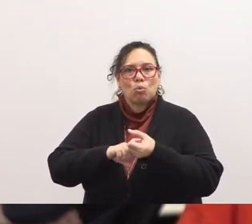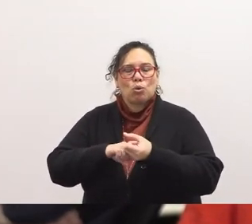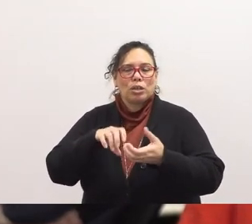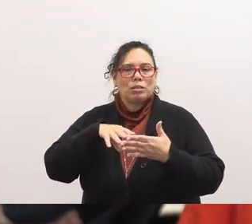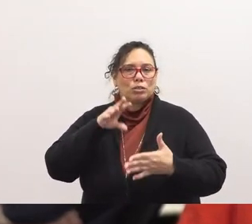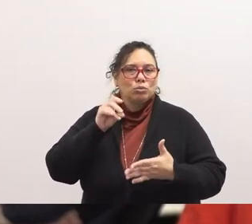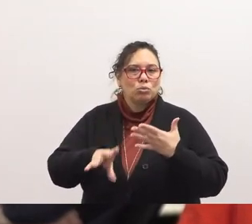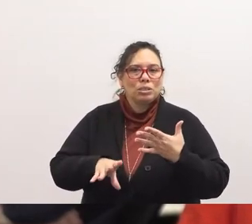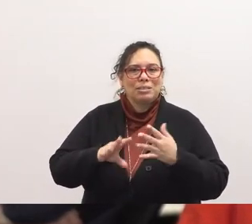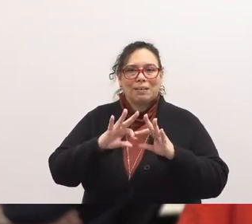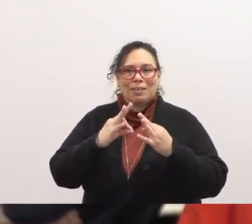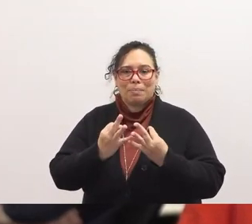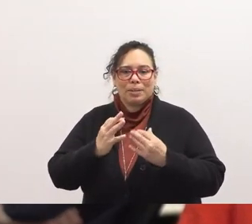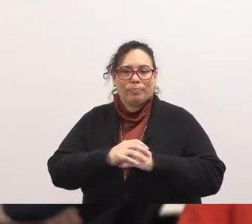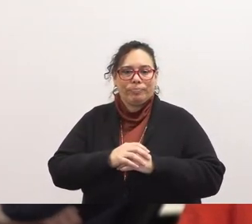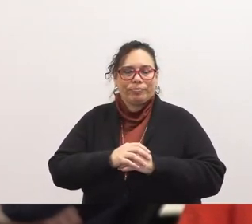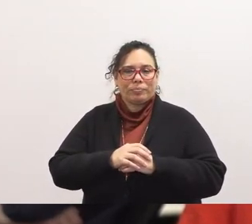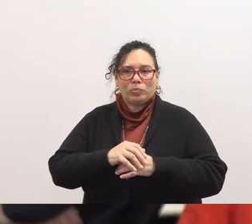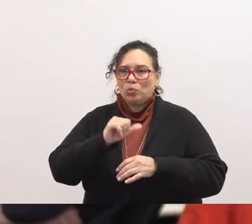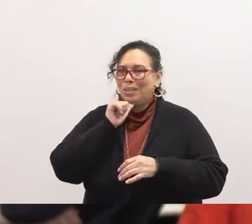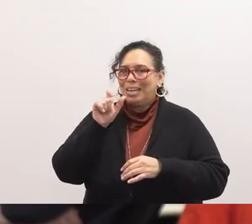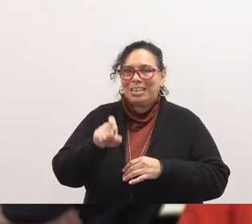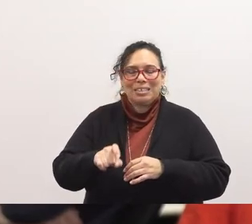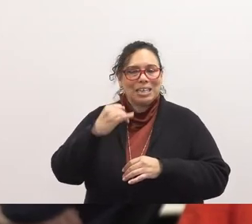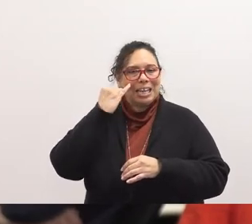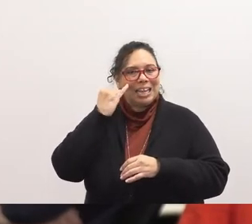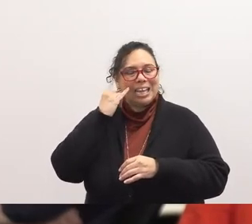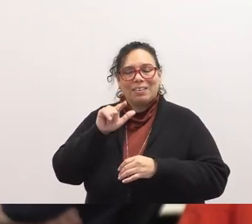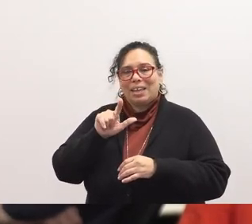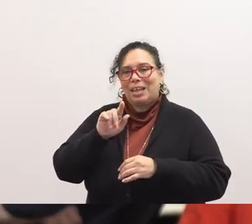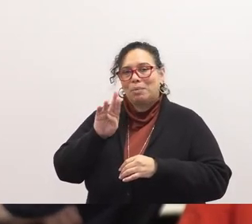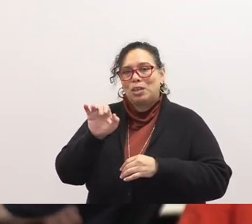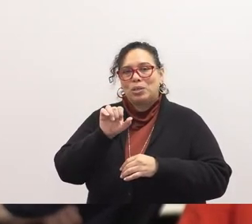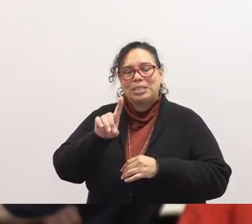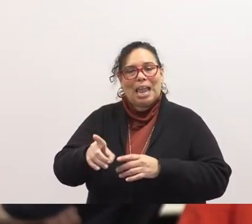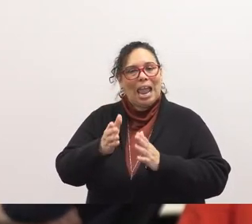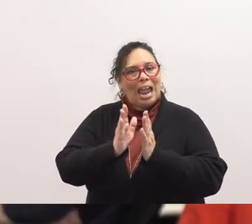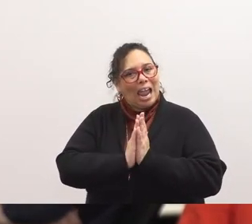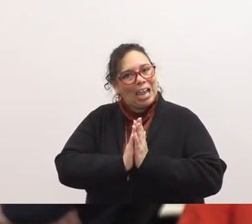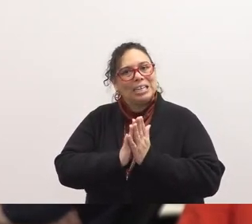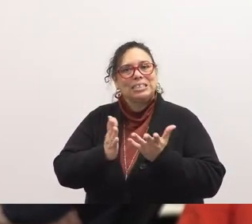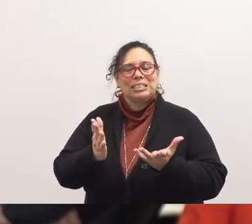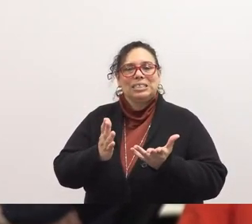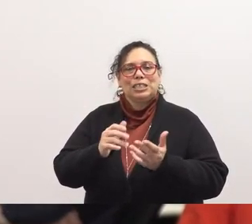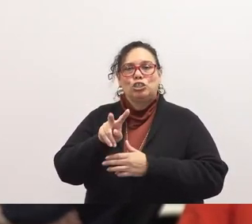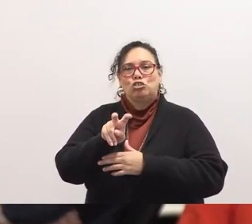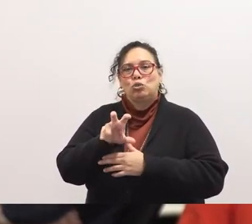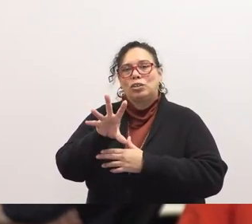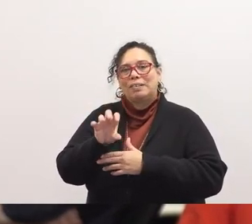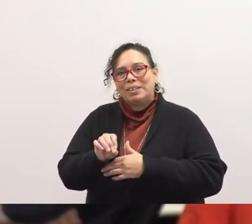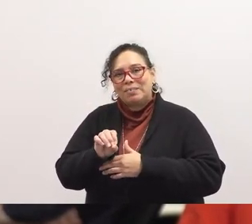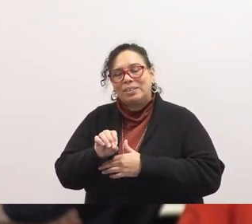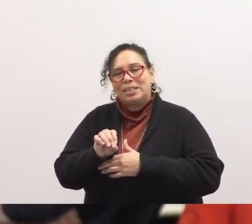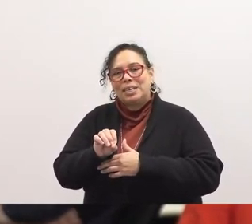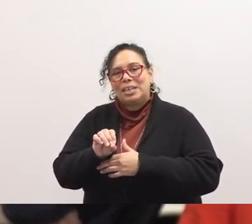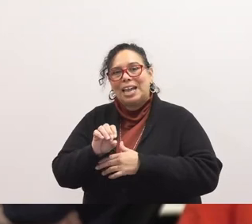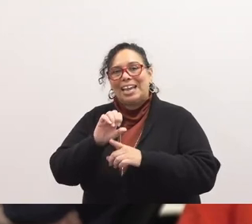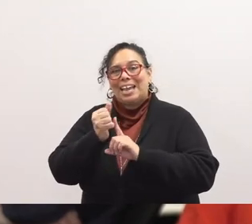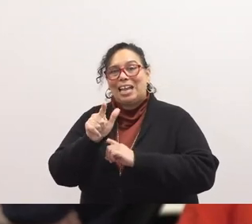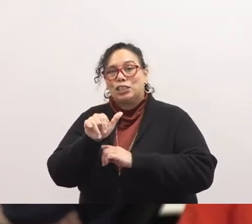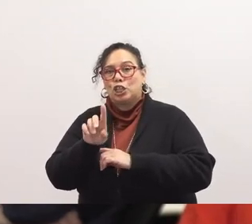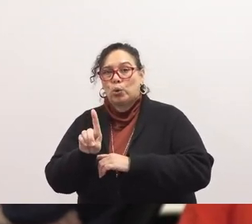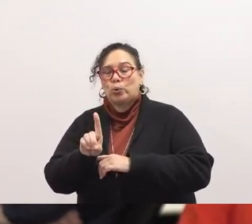families. This wouldn't be necessary if LBUSD adopted the ASCA recommended caseload of 250-1. Current